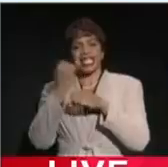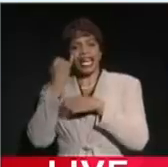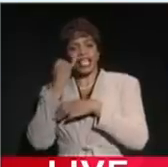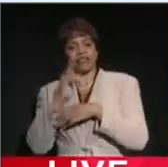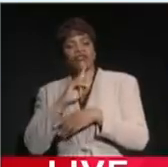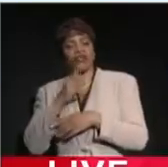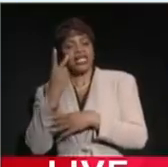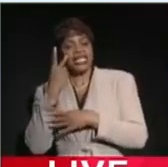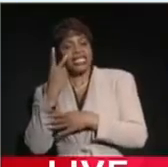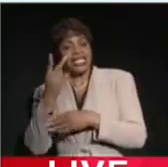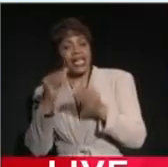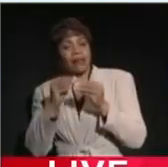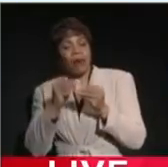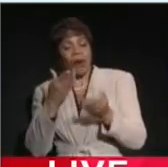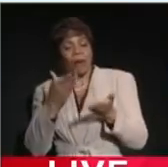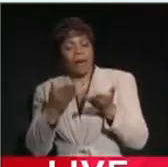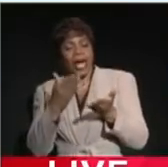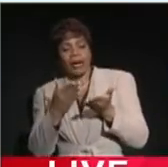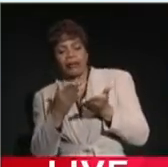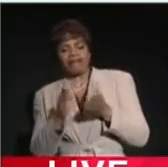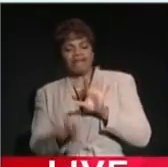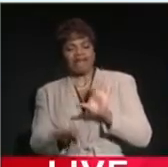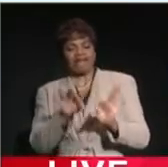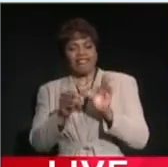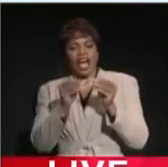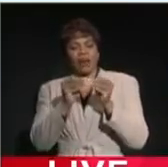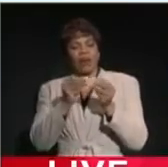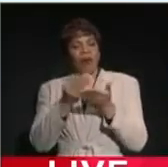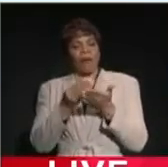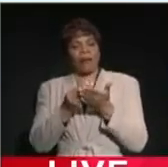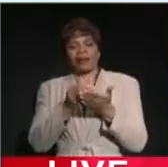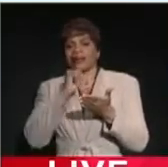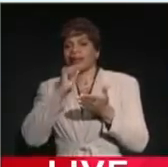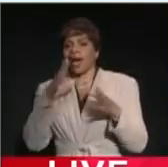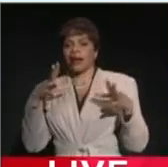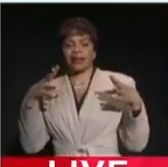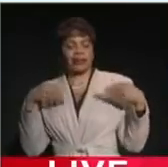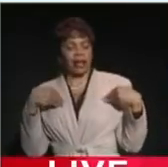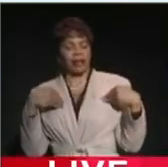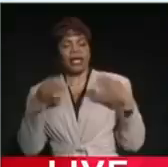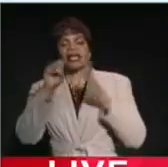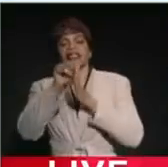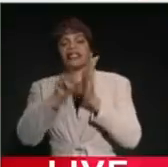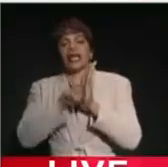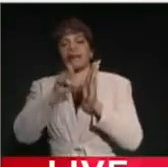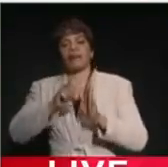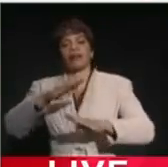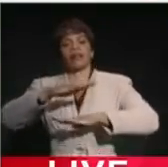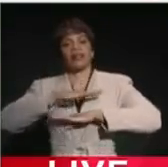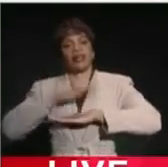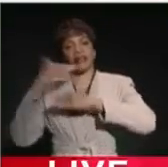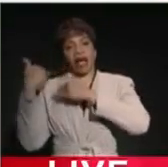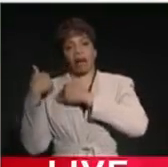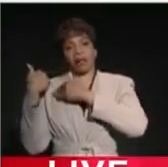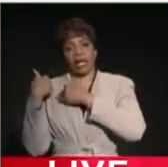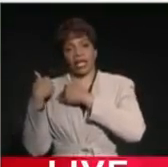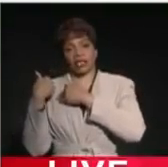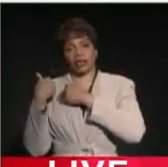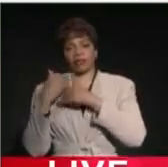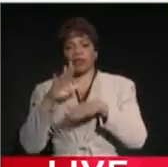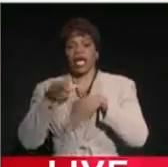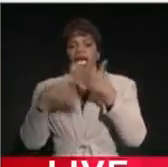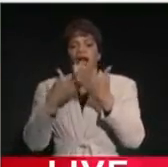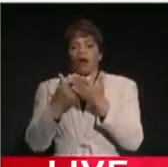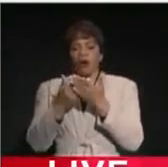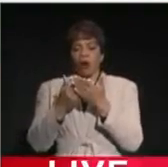more, we might find a way to find more money, that's unacceptable. The state must meet its obligations. And for all those people at home who are owed that